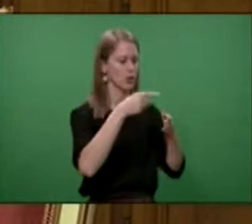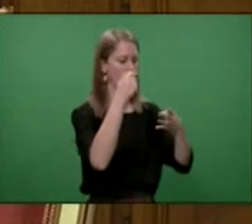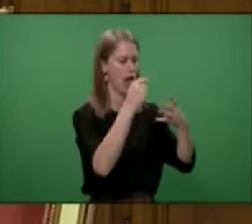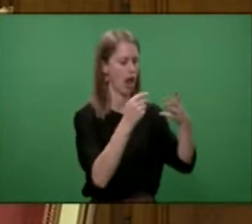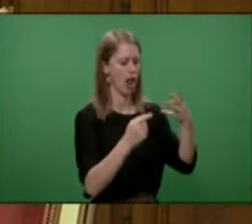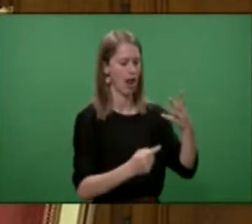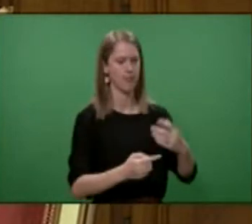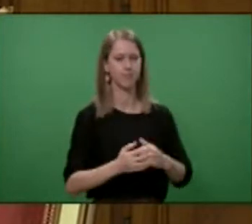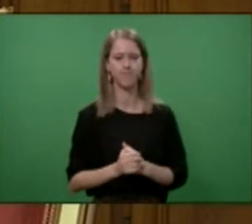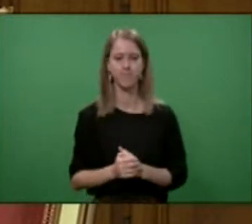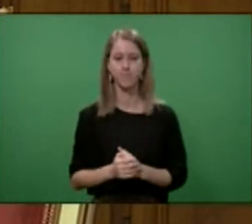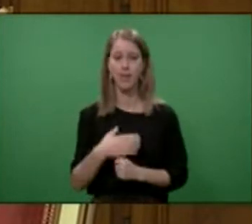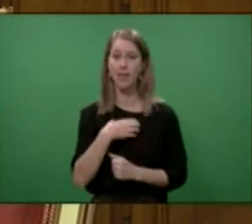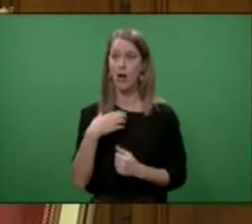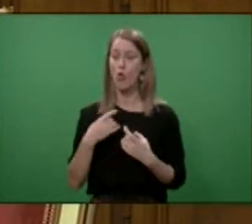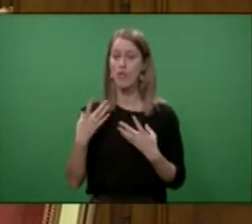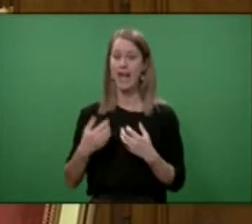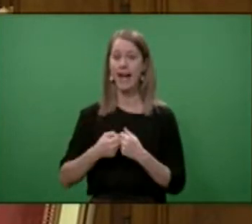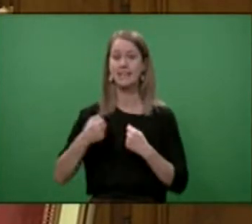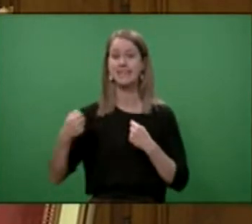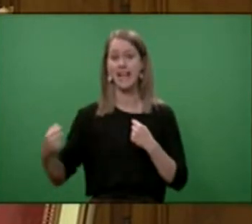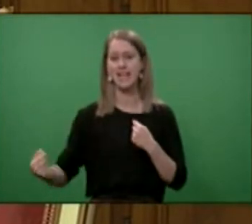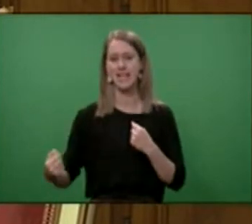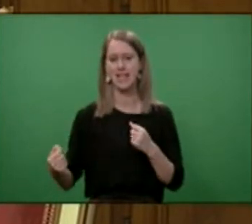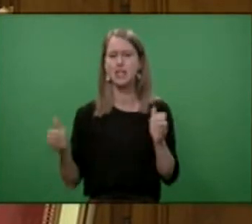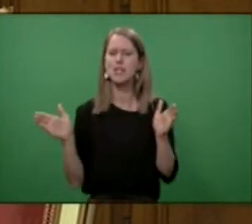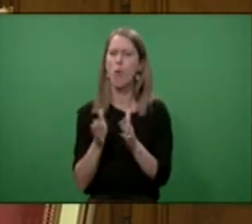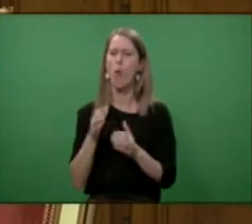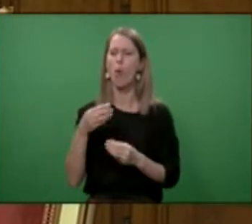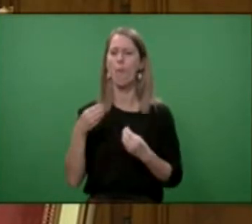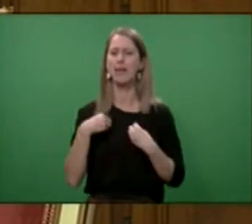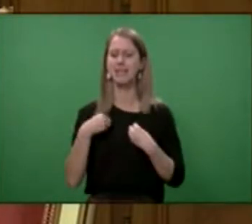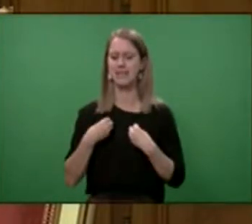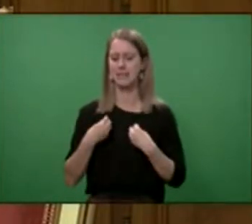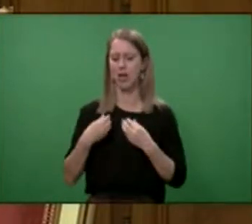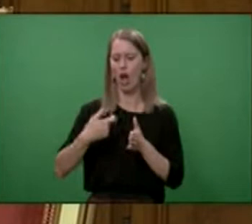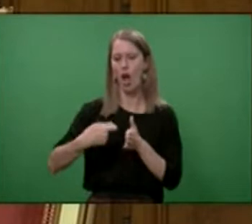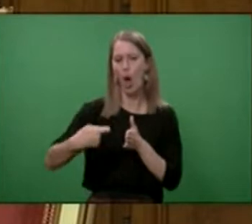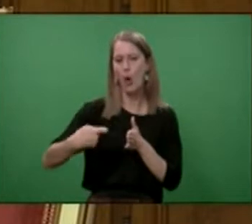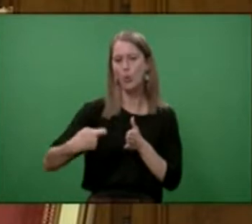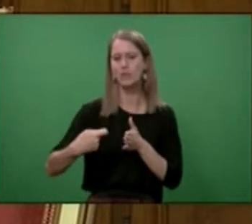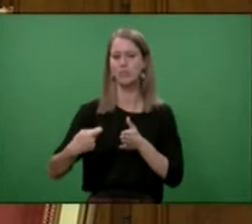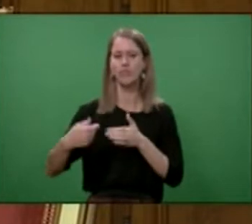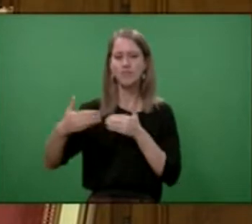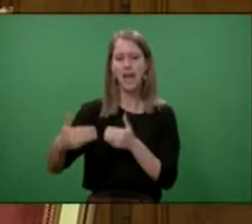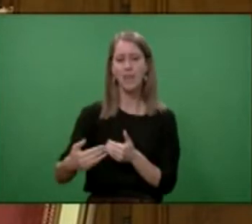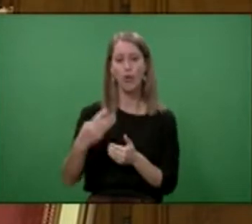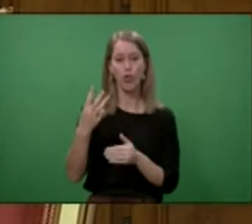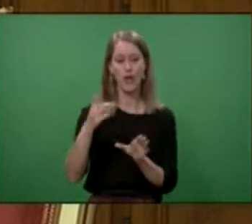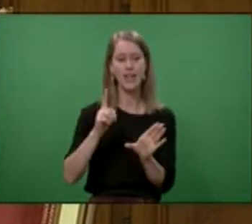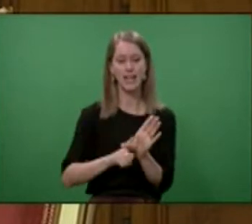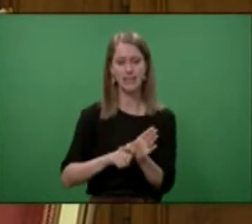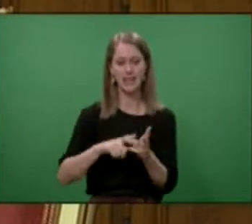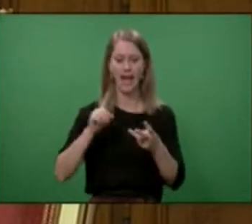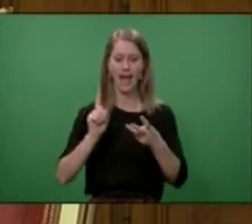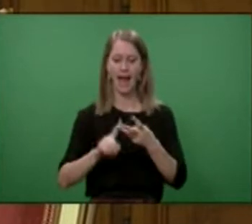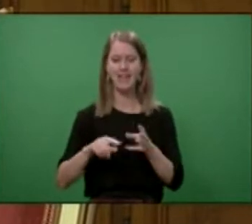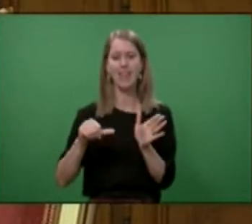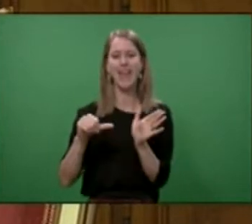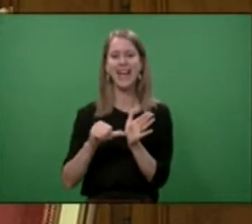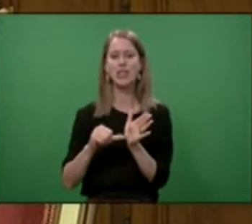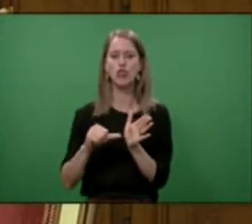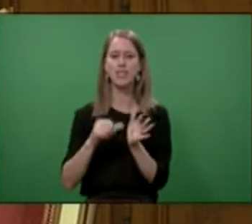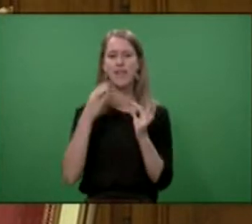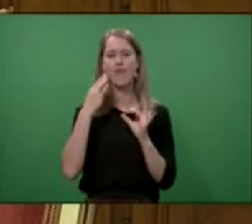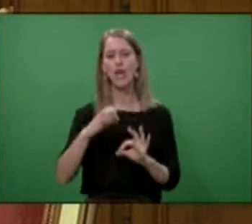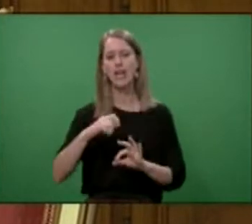The government has already extended the Small Business Cash Flow Scheme for a further 3 years and extended the interest-free period for another